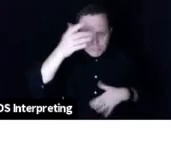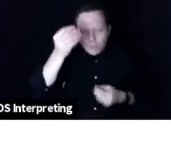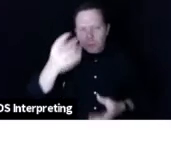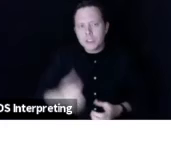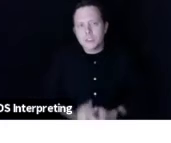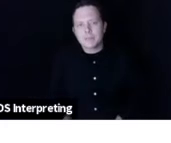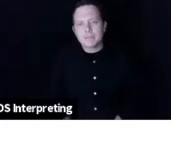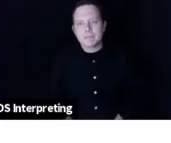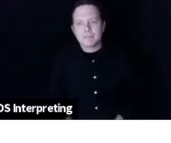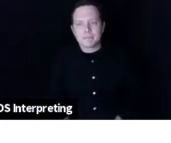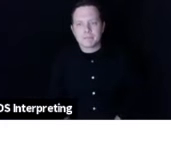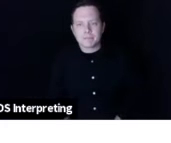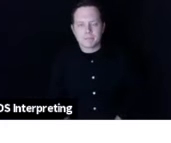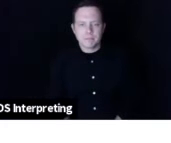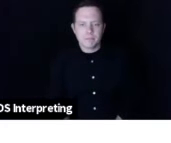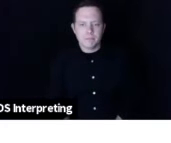So